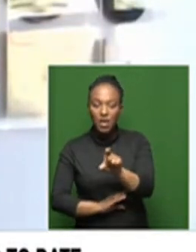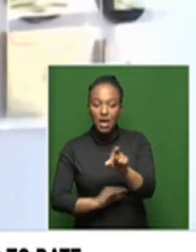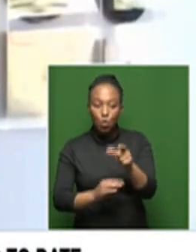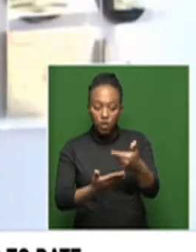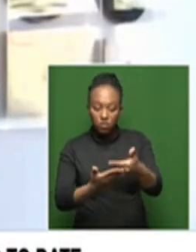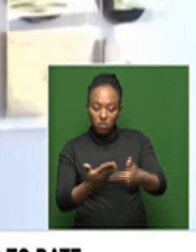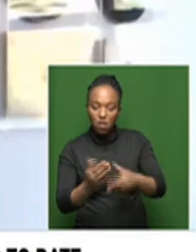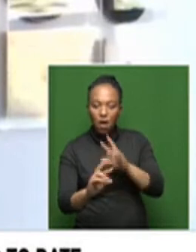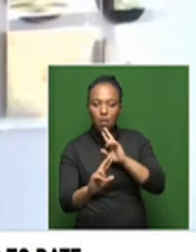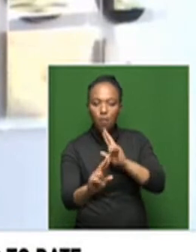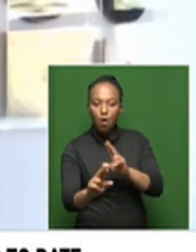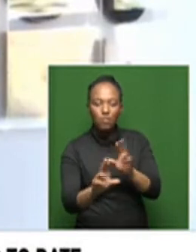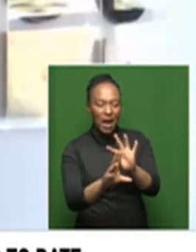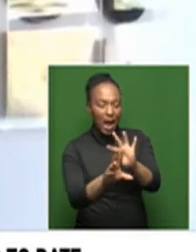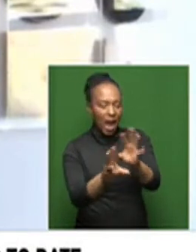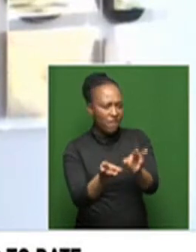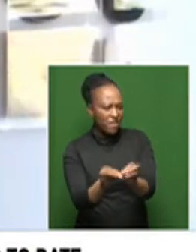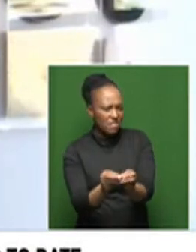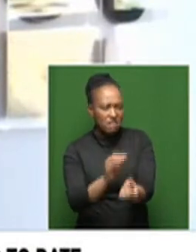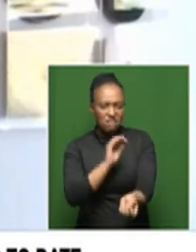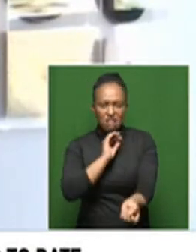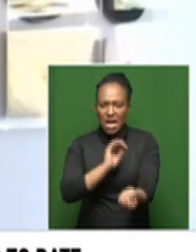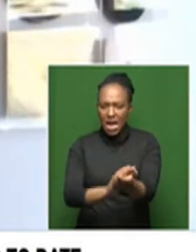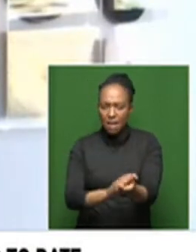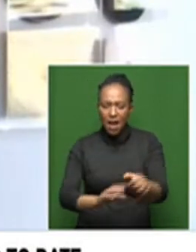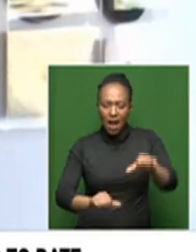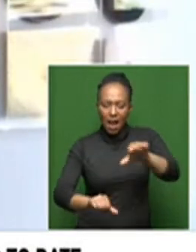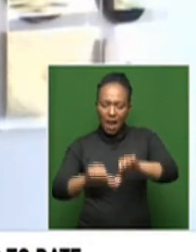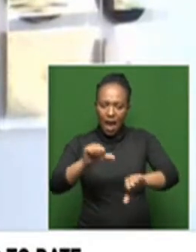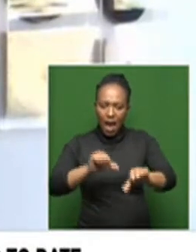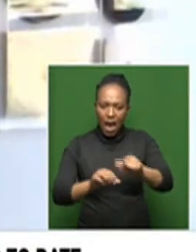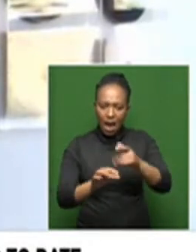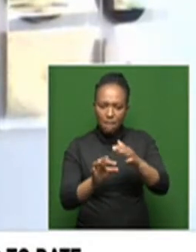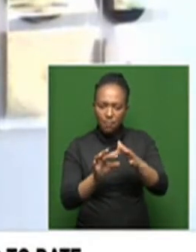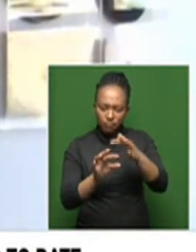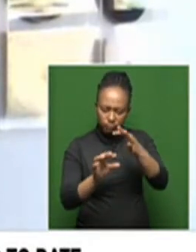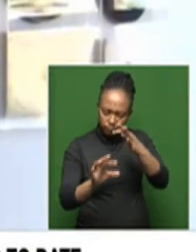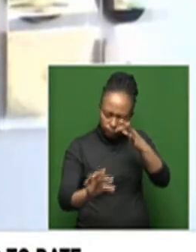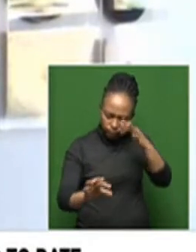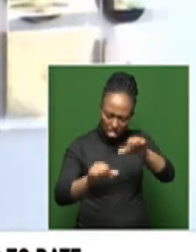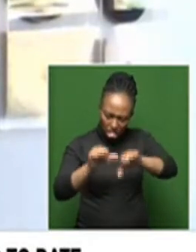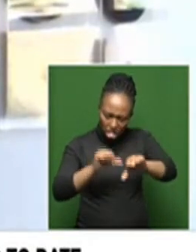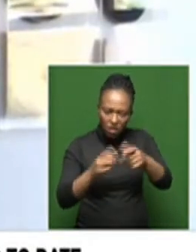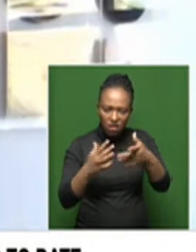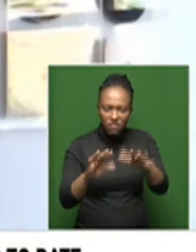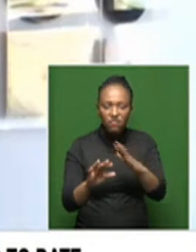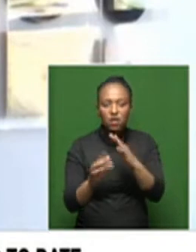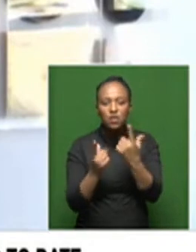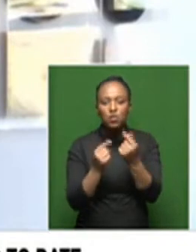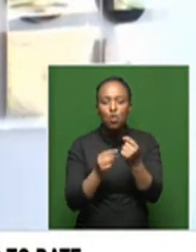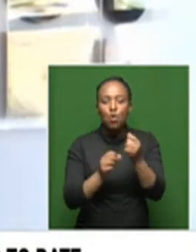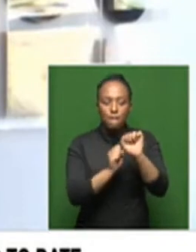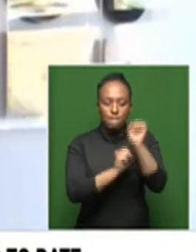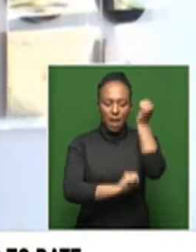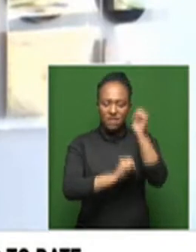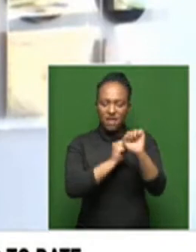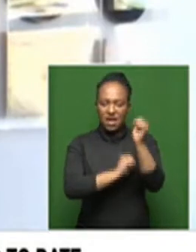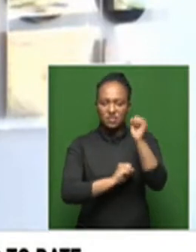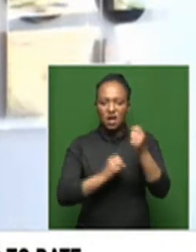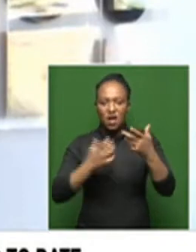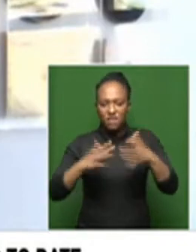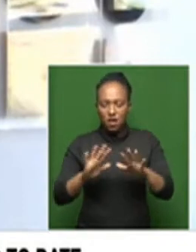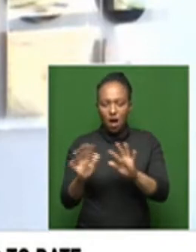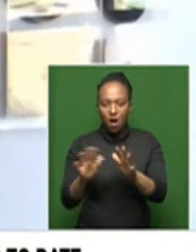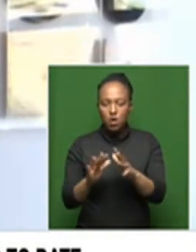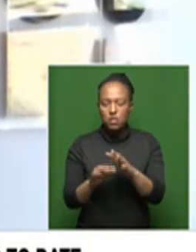information from everything about what's happened in the laboratory, in clinical assessment, in the manufacturing process, and how they